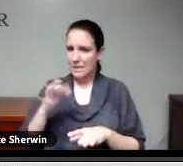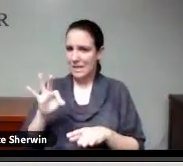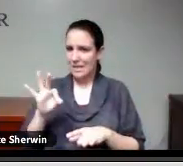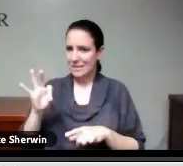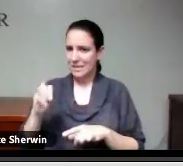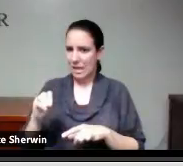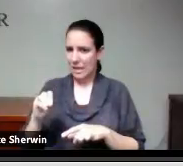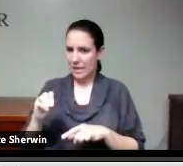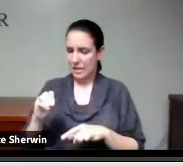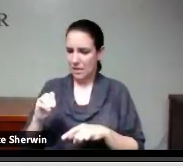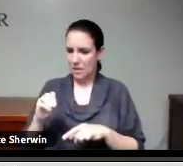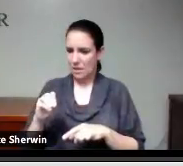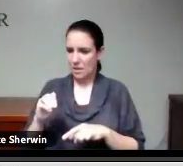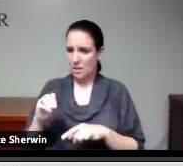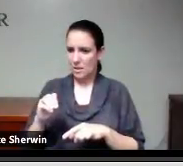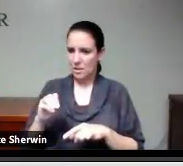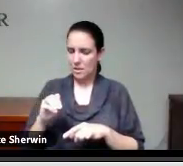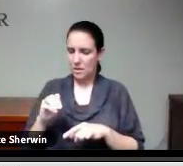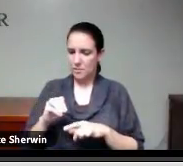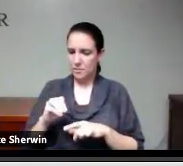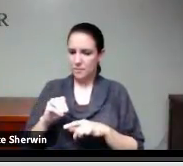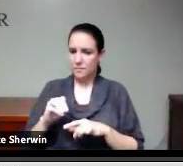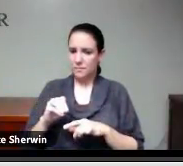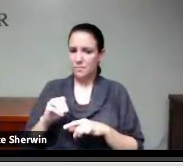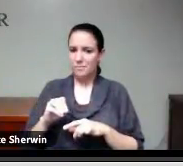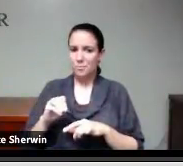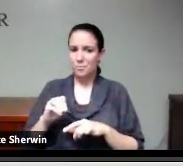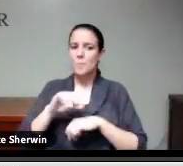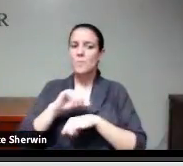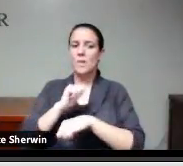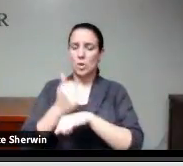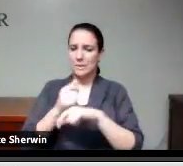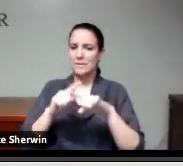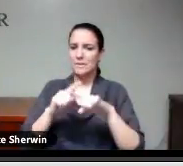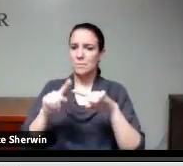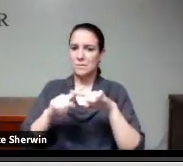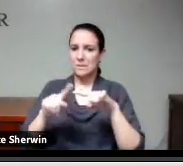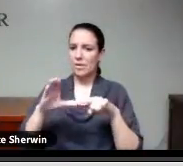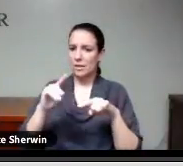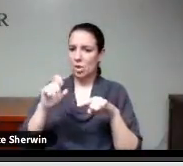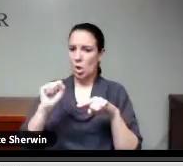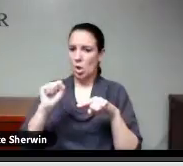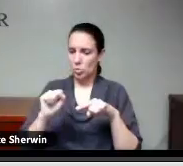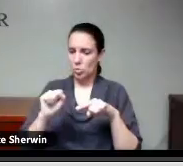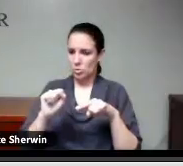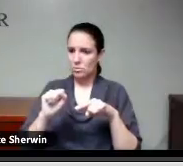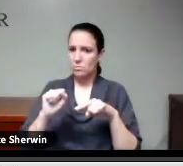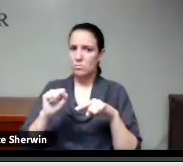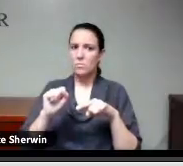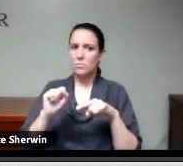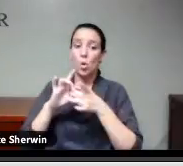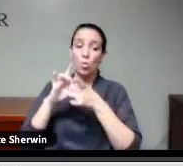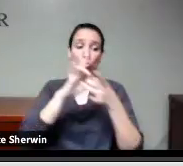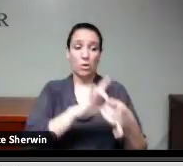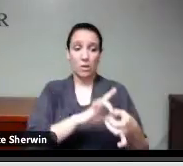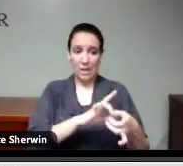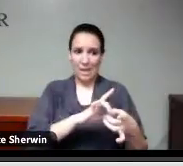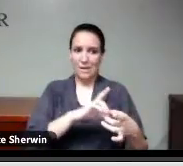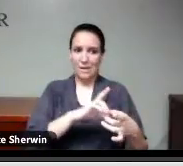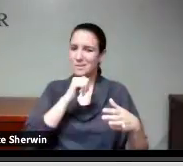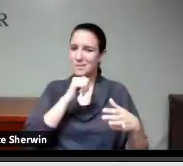describe and break down the implementation of different diversity codes that correspond with minority and underrepresented groups